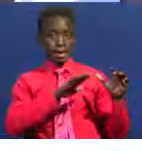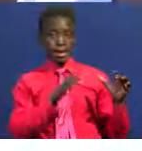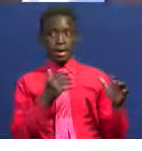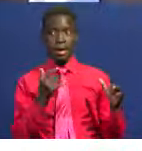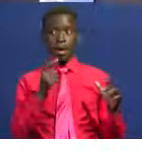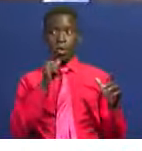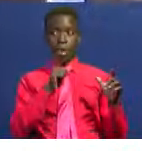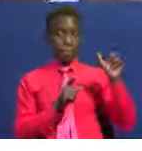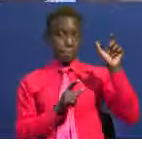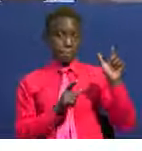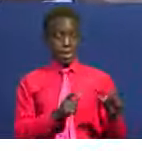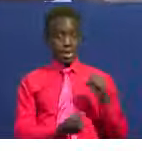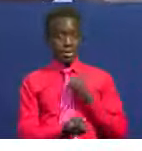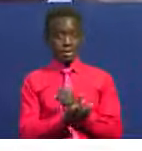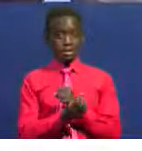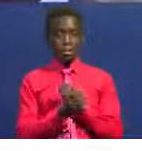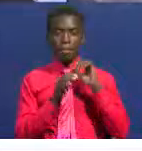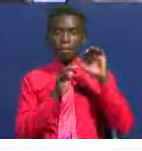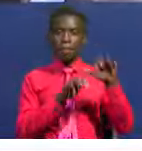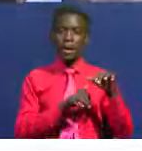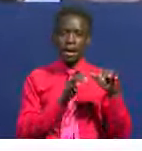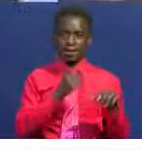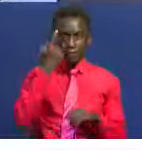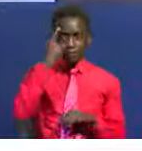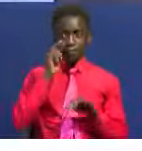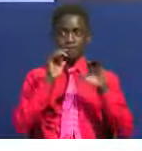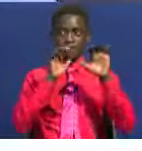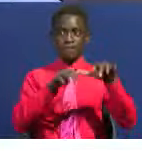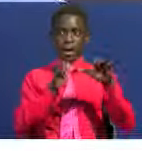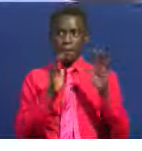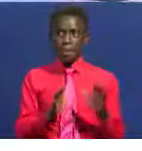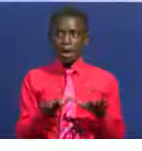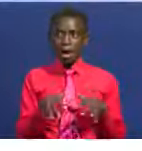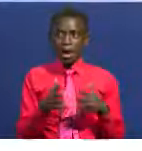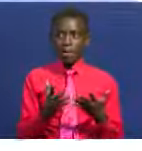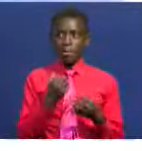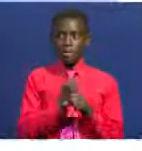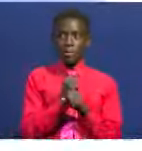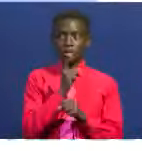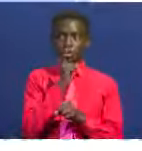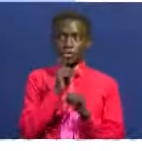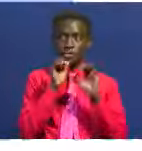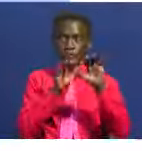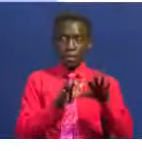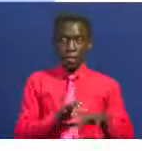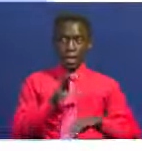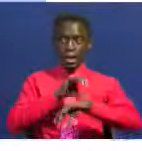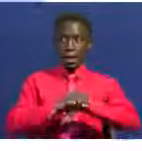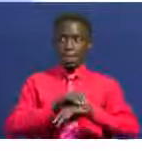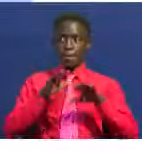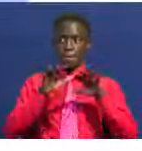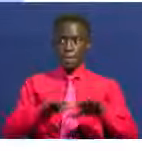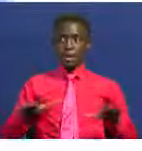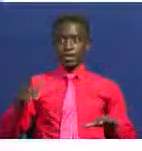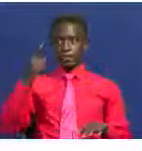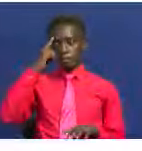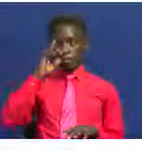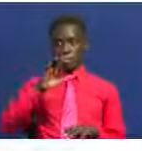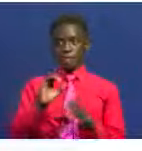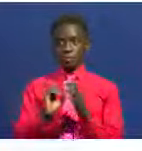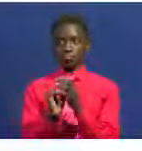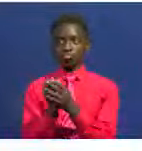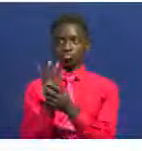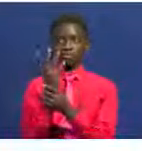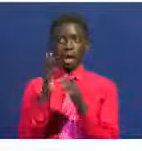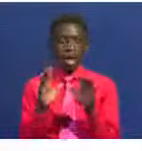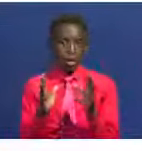us about markets for farmers and how they are able to ensure that farmers here access markets for their produce. Welcome on show,